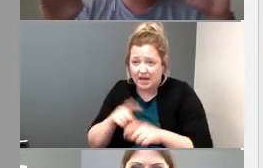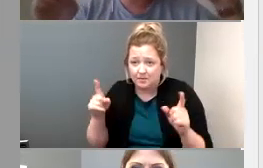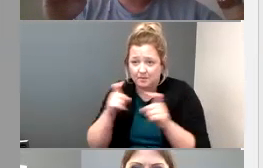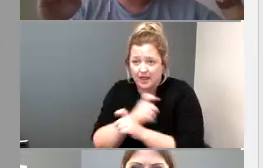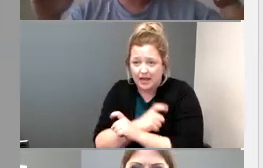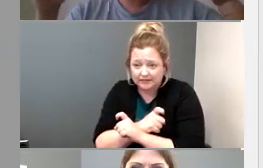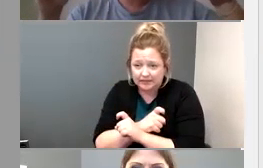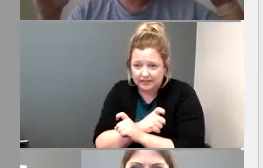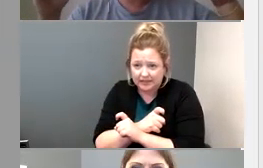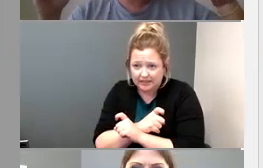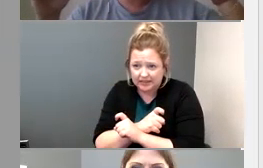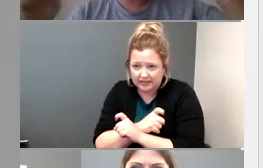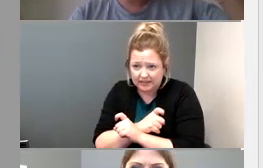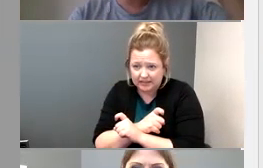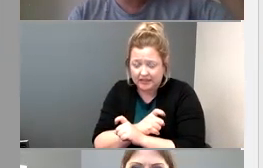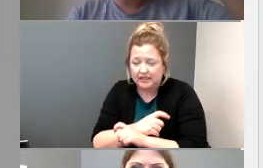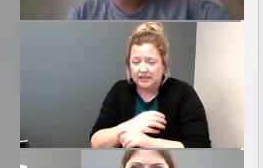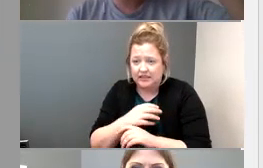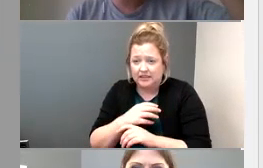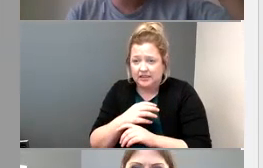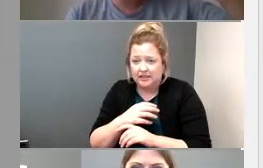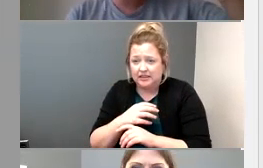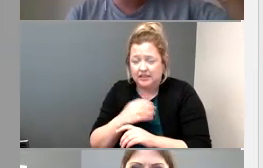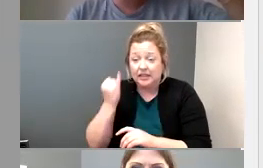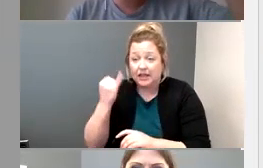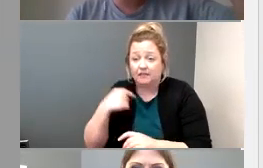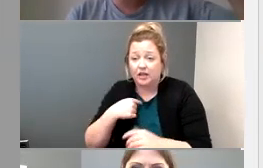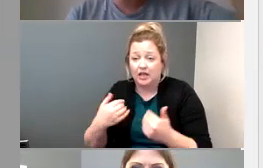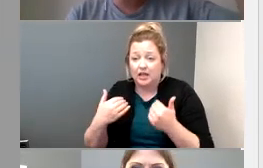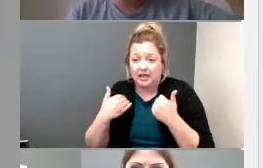not the time complexity yet, but if I had a Fibonacci algorithm that computed